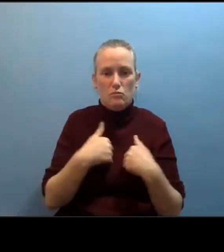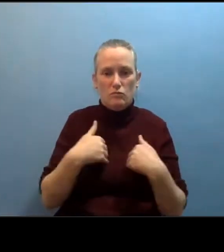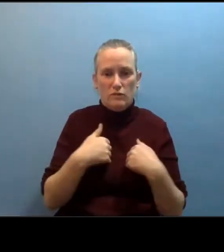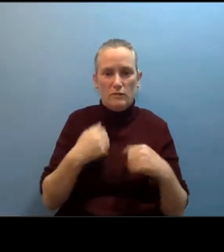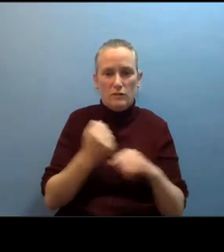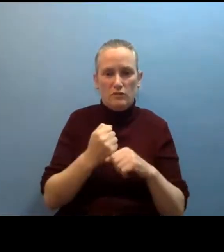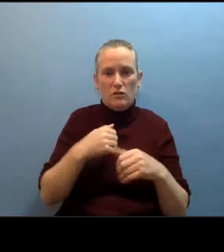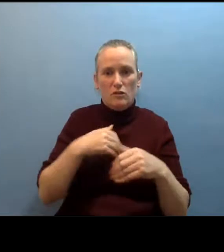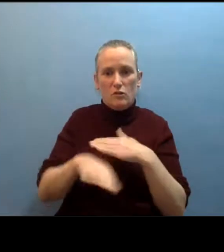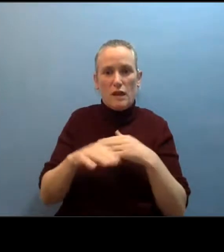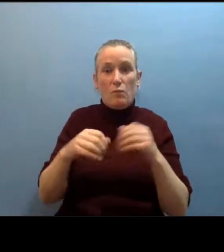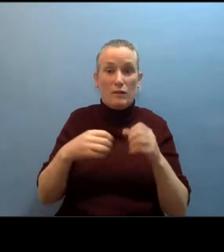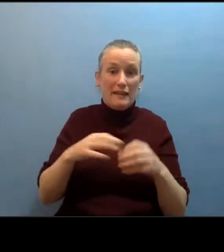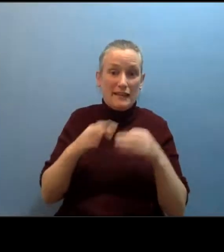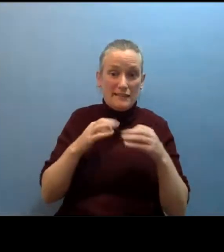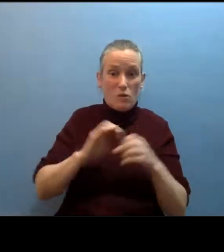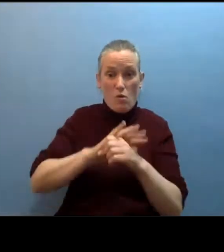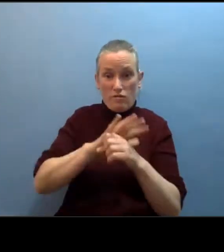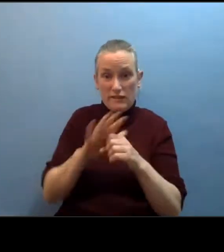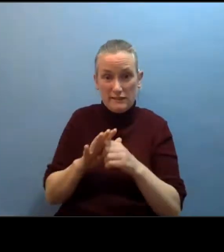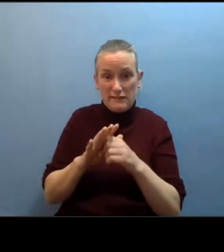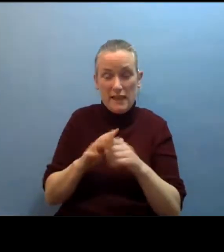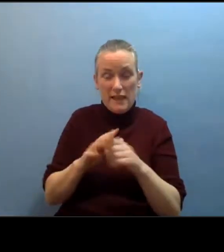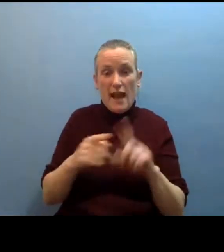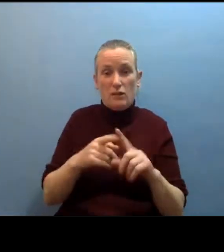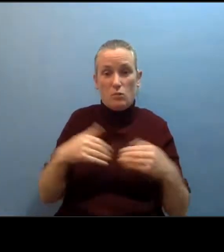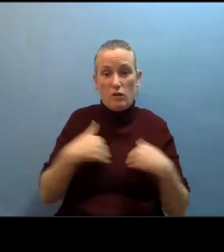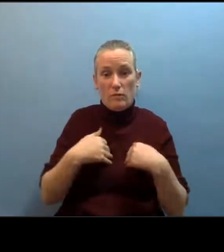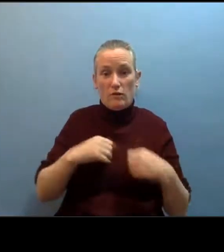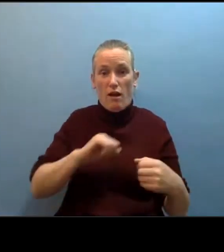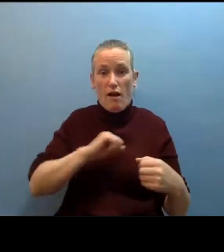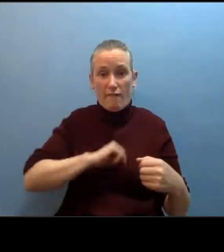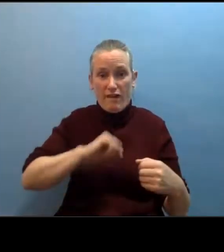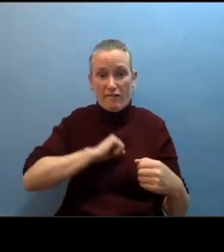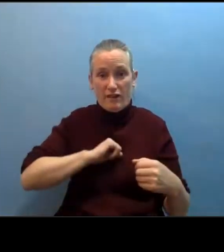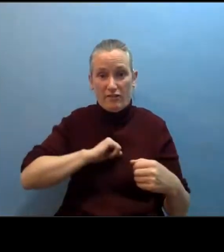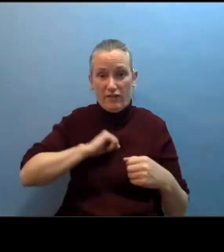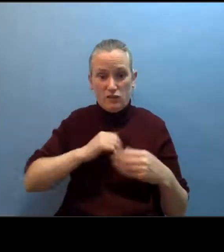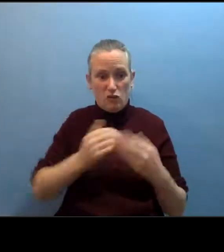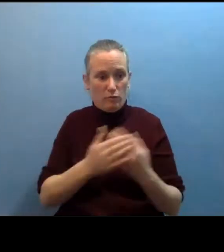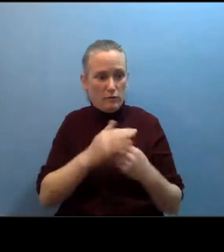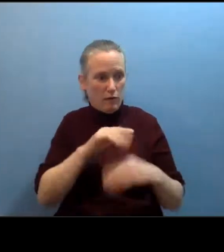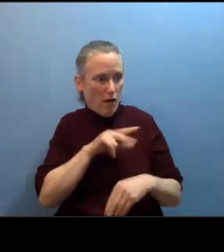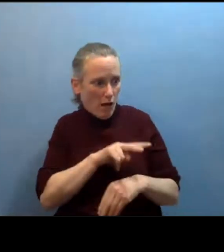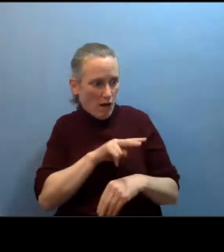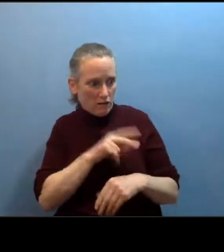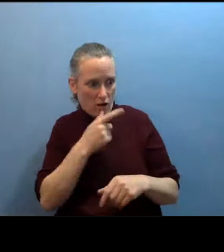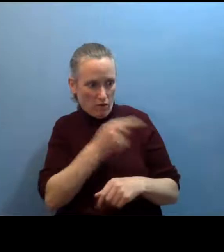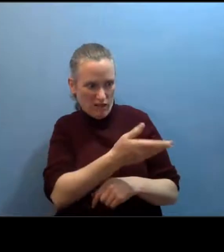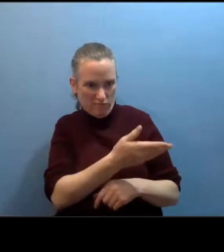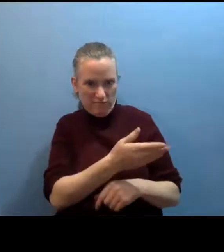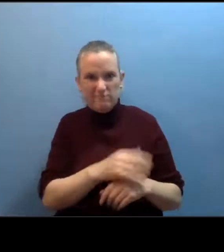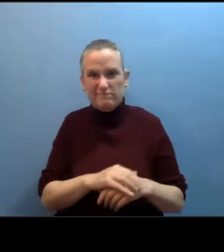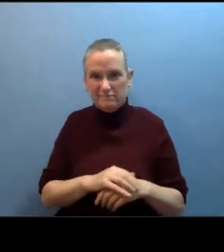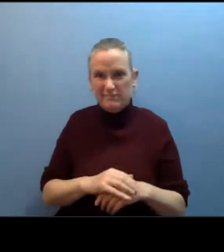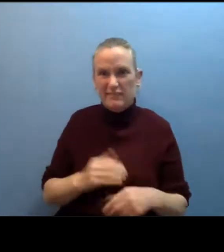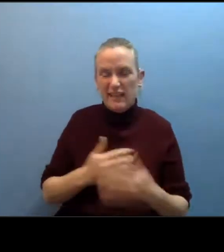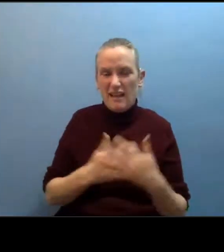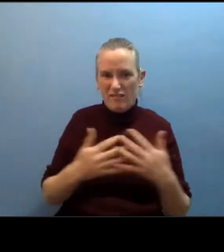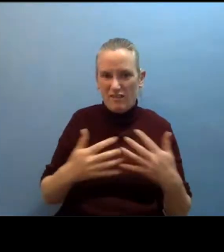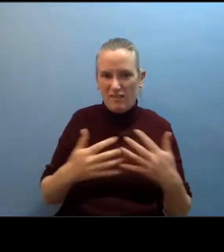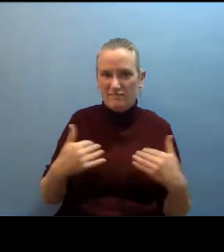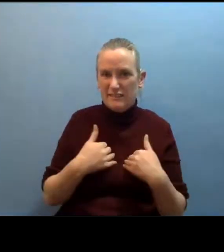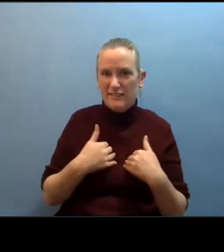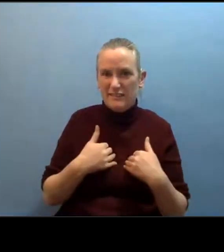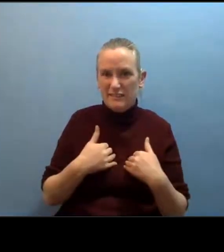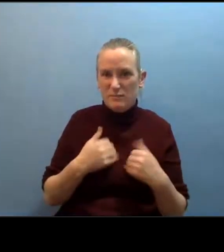him. There is a lot of anxiety for all of us around that, and we have been hearing that anxiety. And